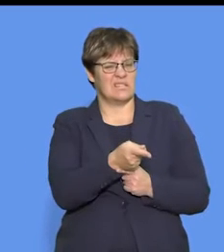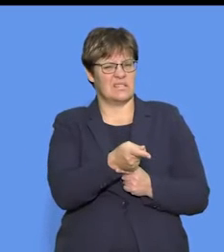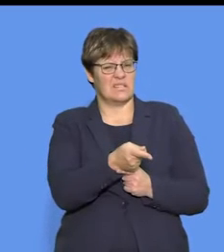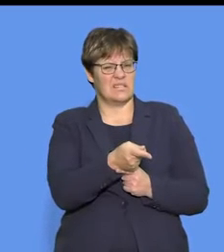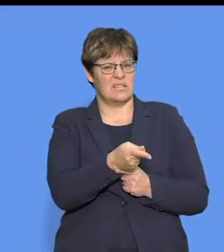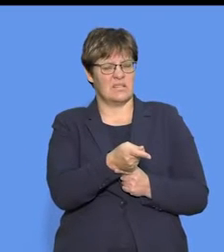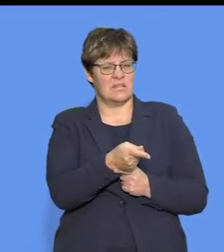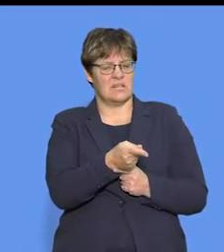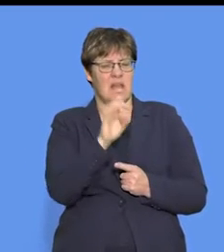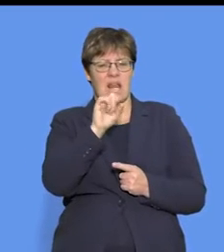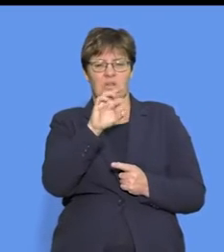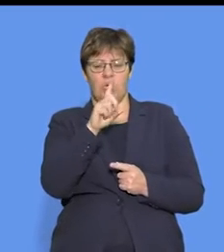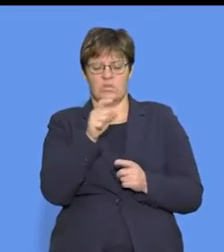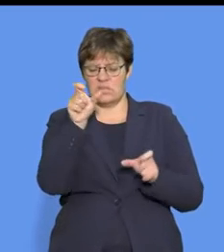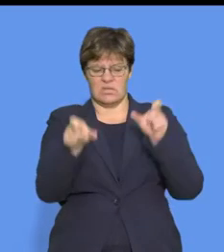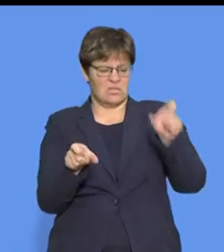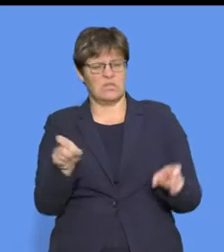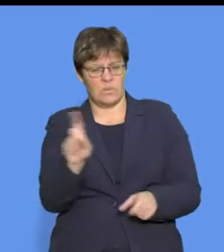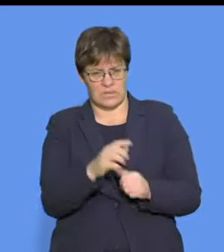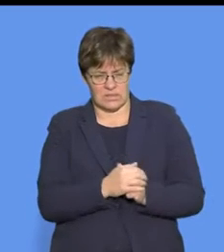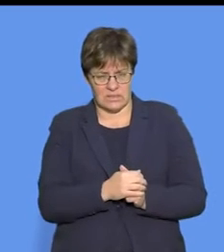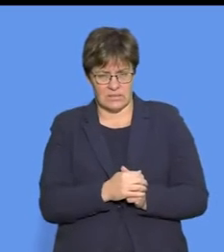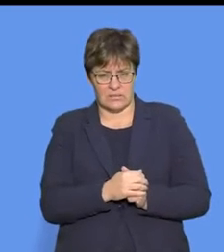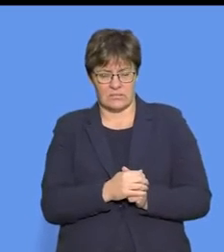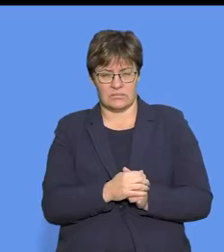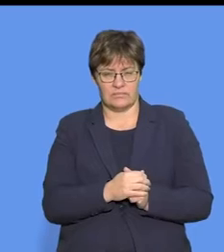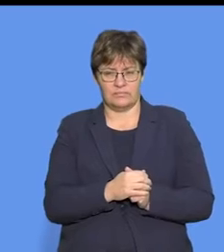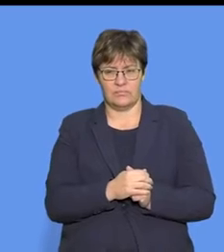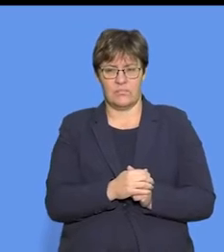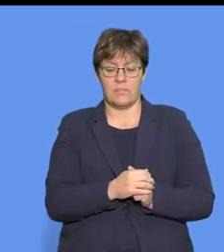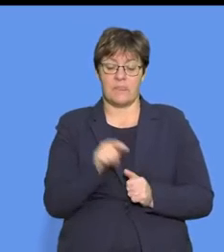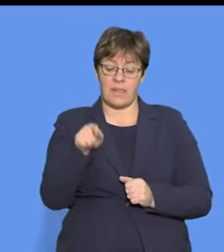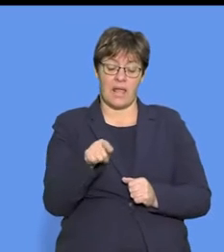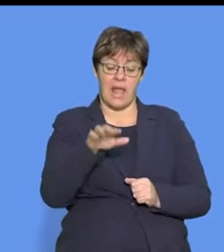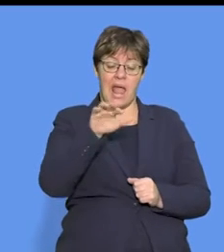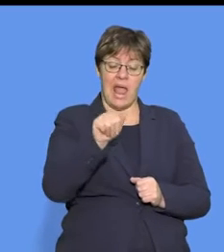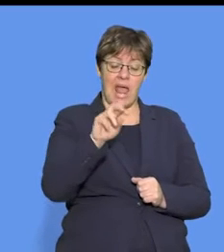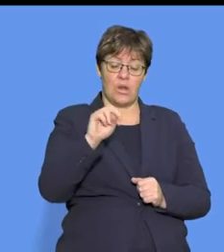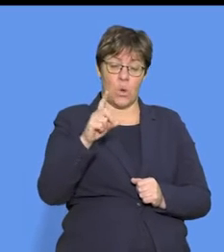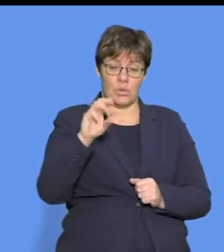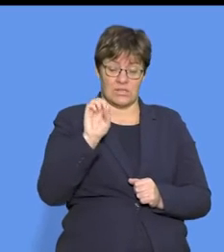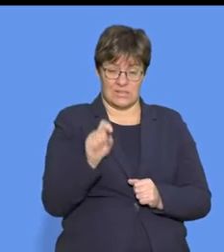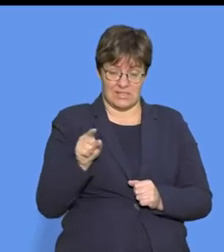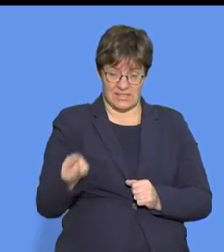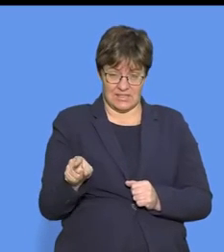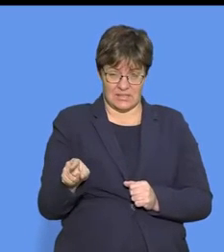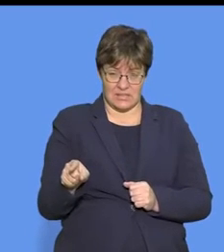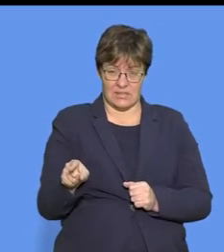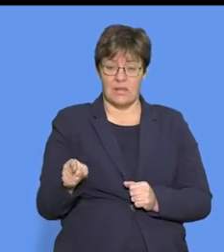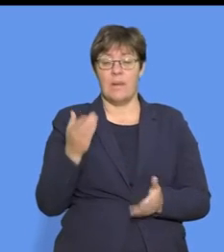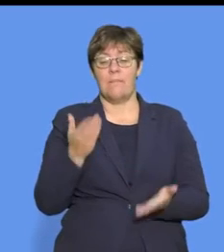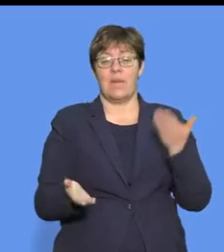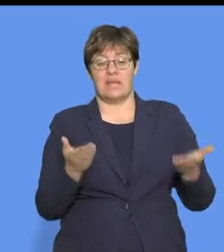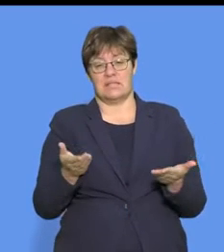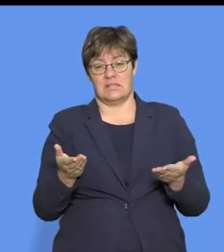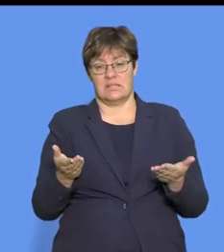the mass of the electrodes in the cell? Well, clearly at the anode, we're going